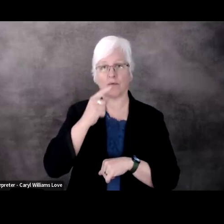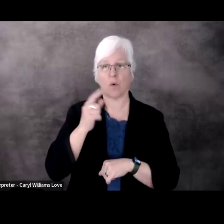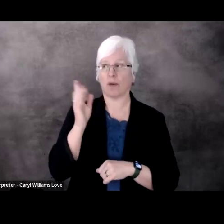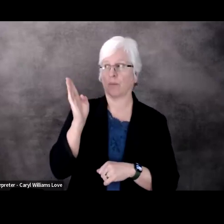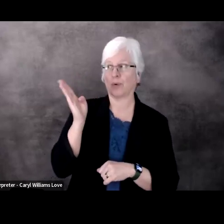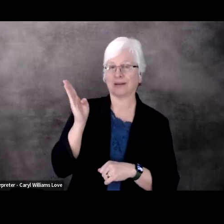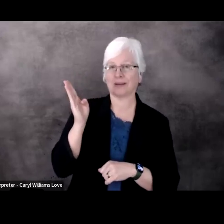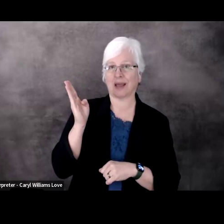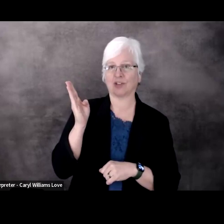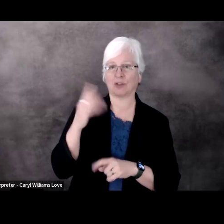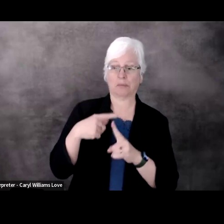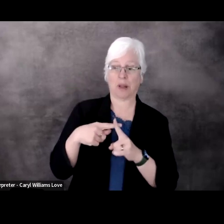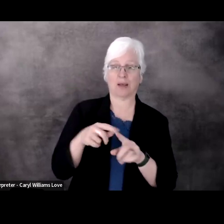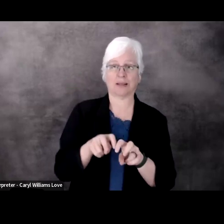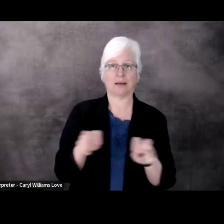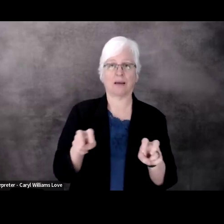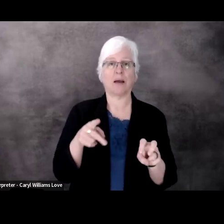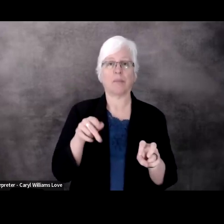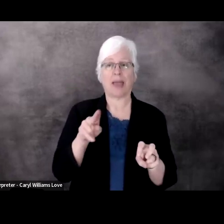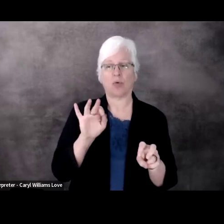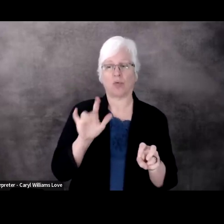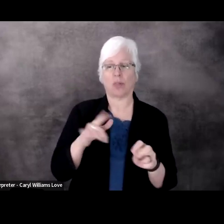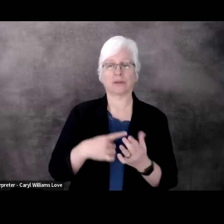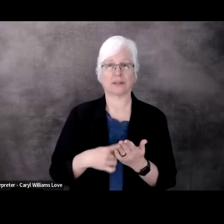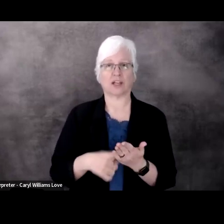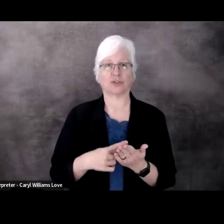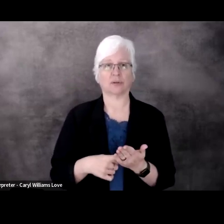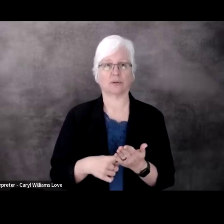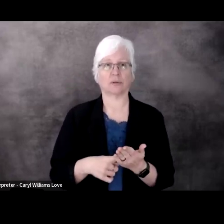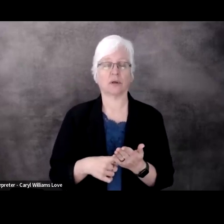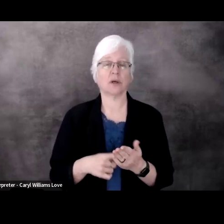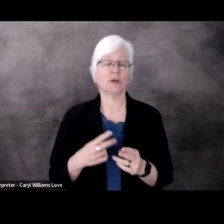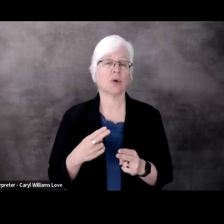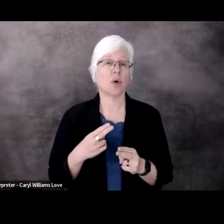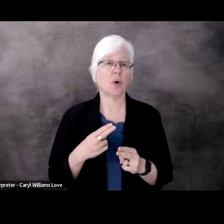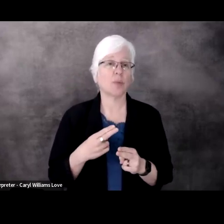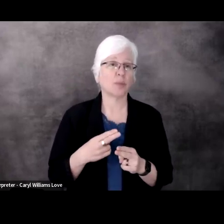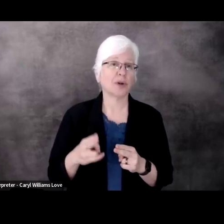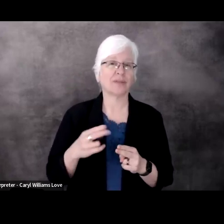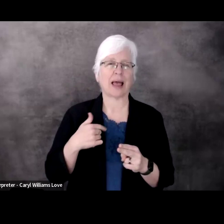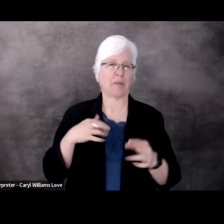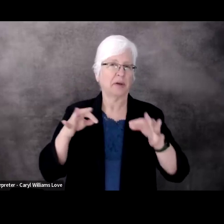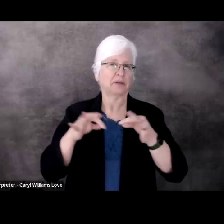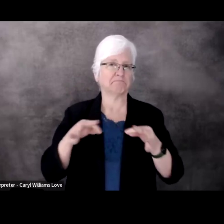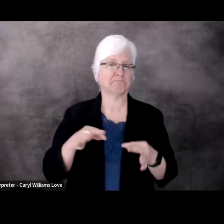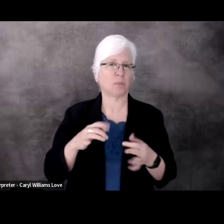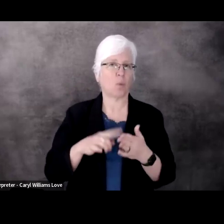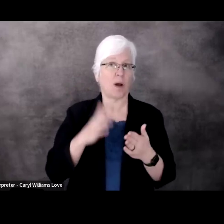presentation and panel discussion. I'm going to just briefly walk through you through what's going to be